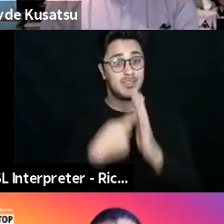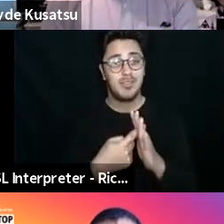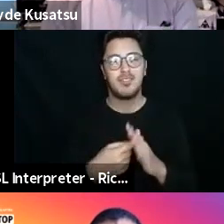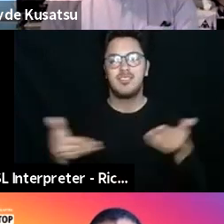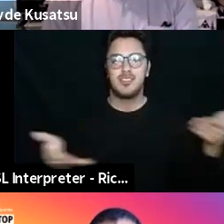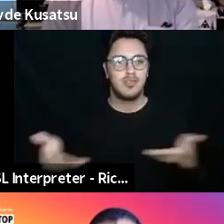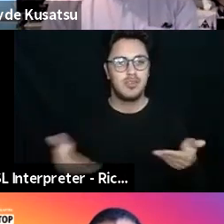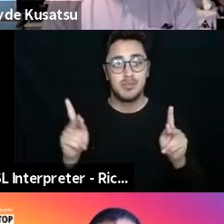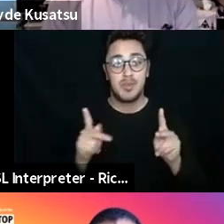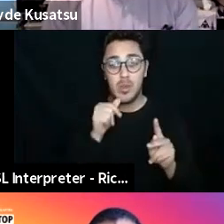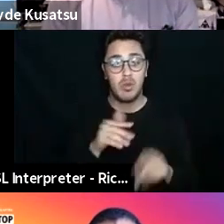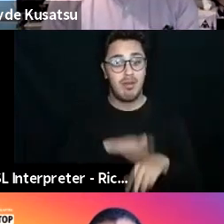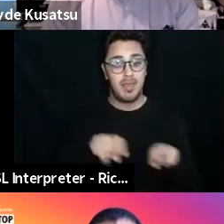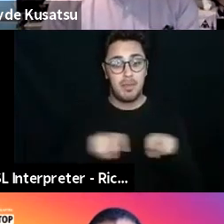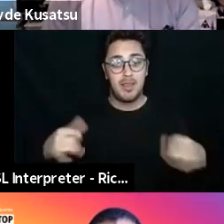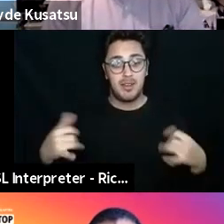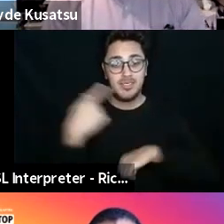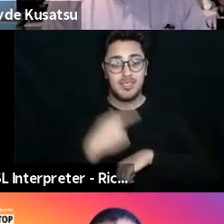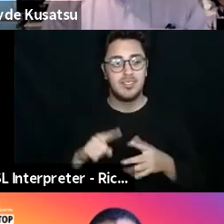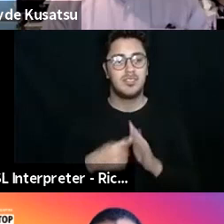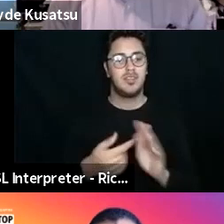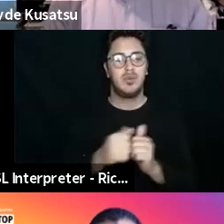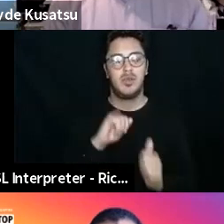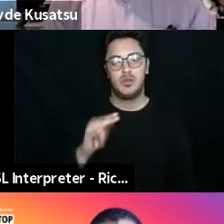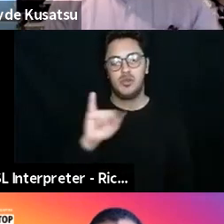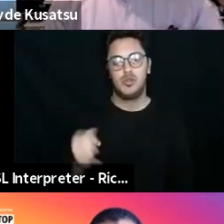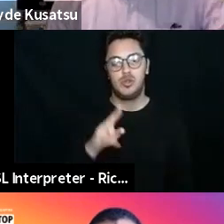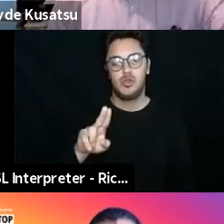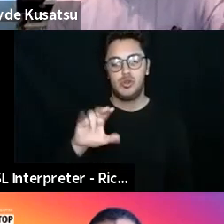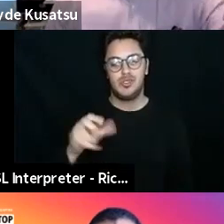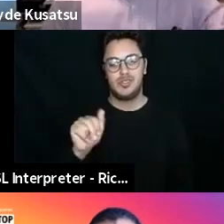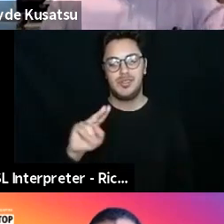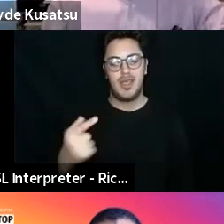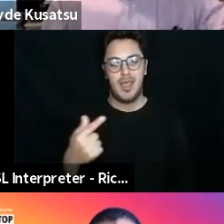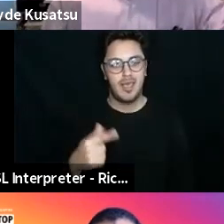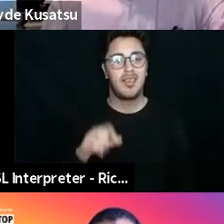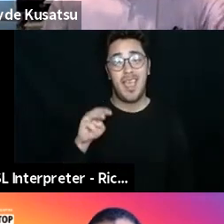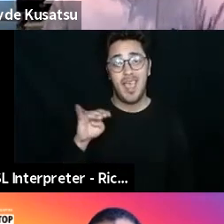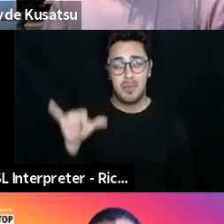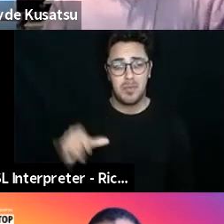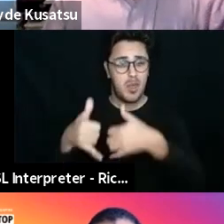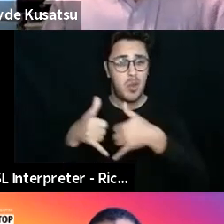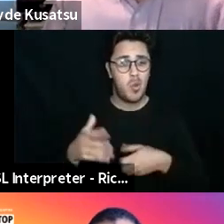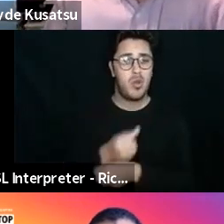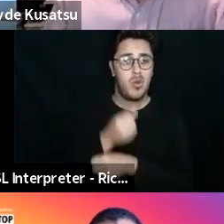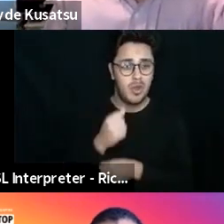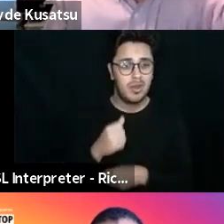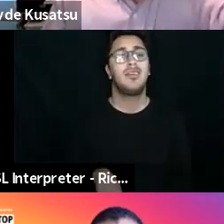folks who are going to be on our panel today, starting with Juju Chang. There's an Emmy award-winning co-anchor of